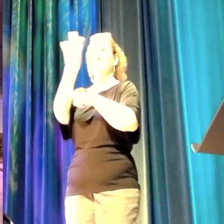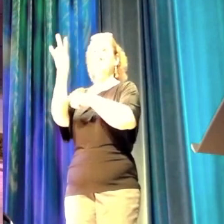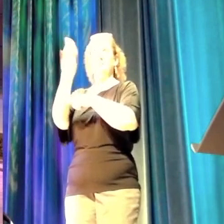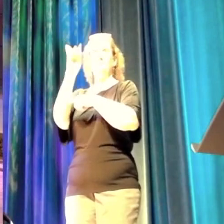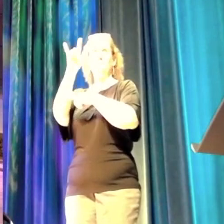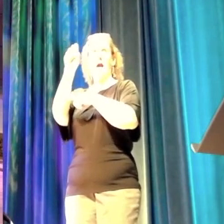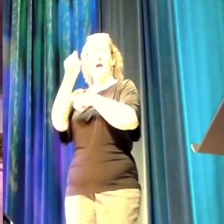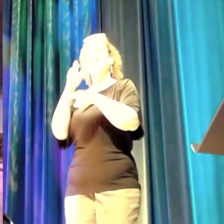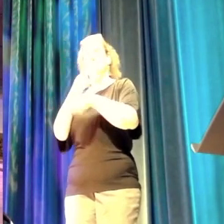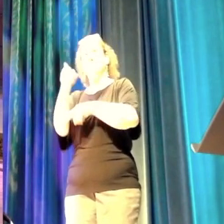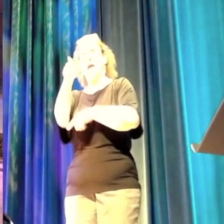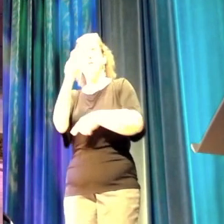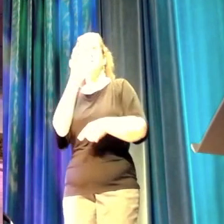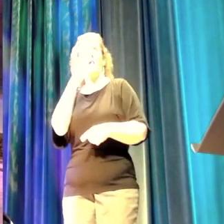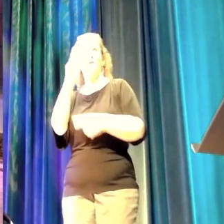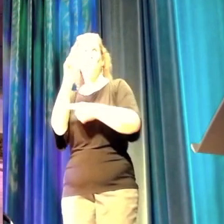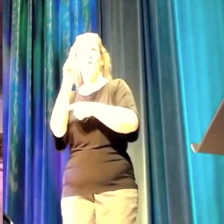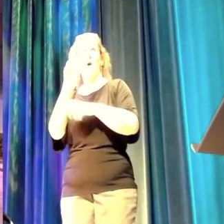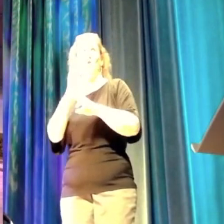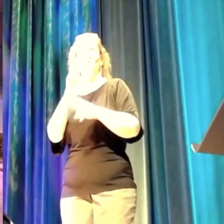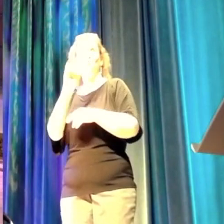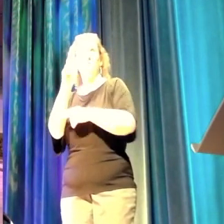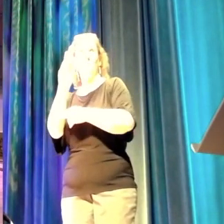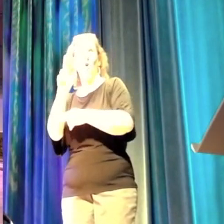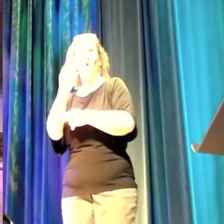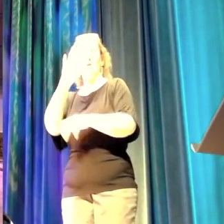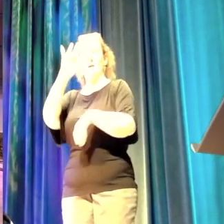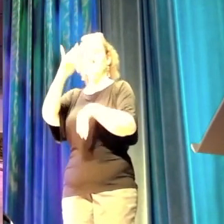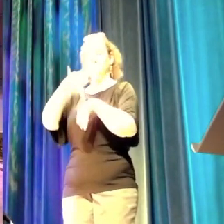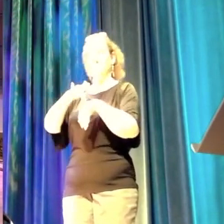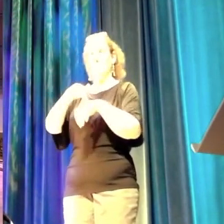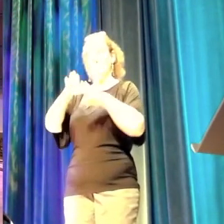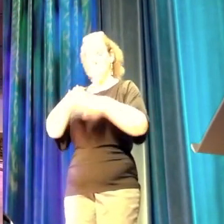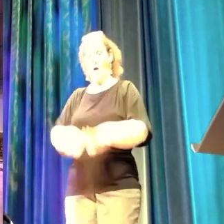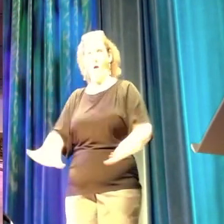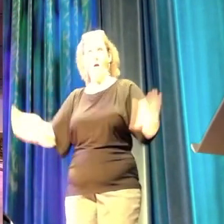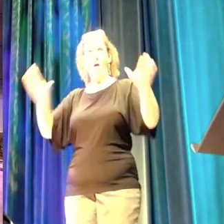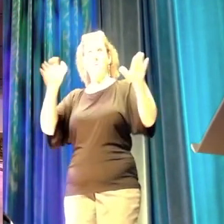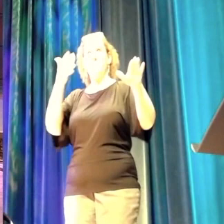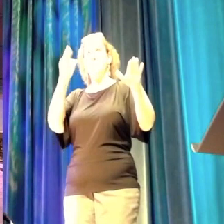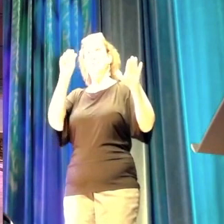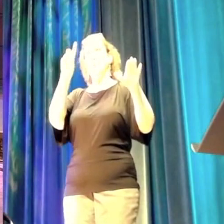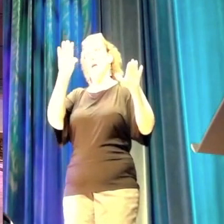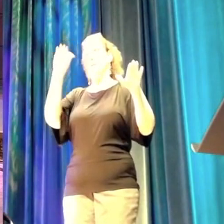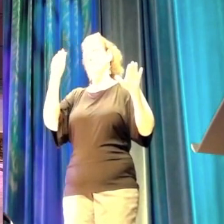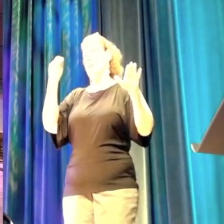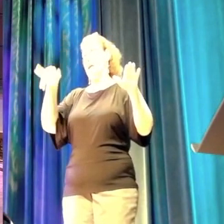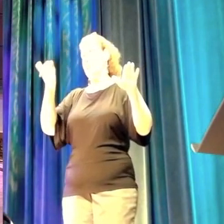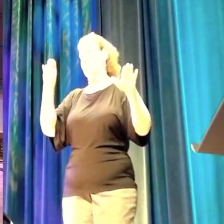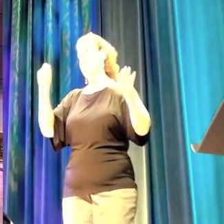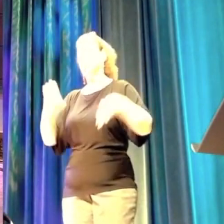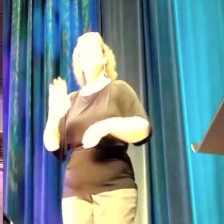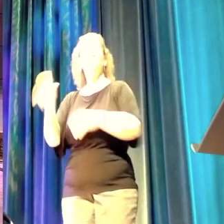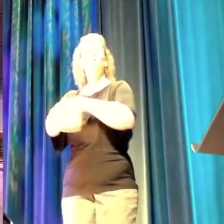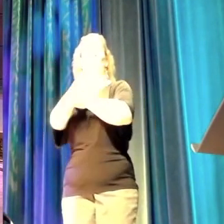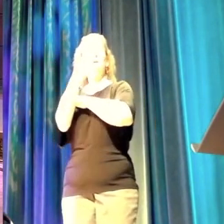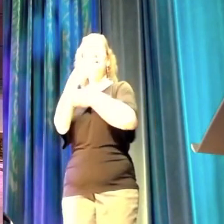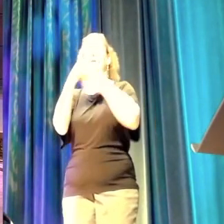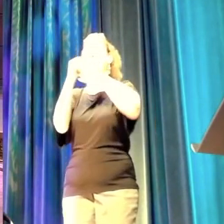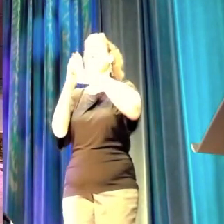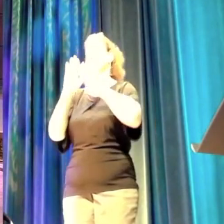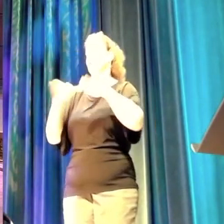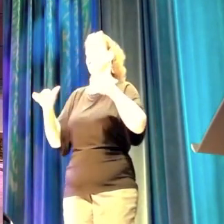miles down the Colorado River and reached the bottom of the Grand Canyon. Today, I lead children